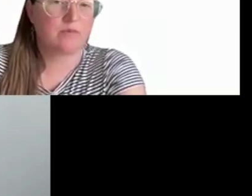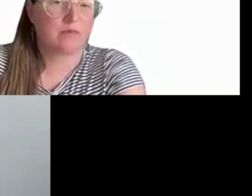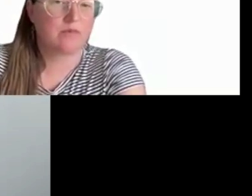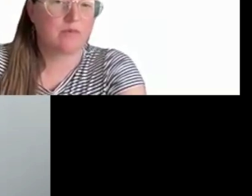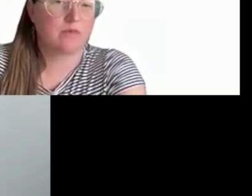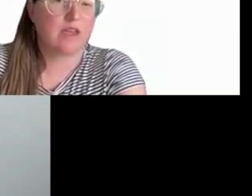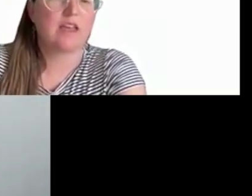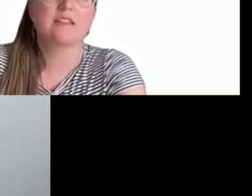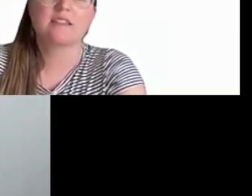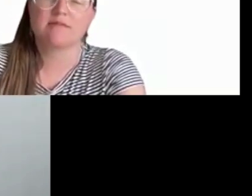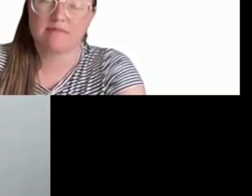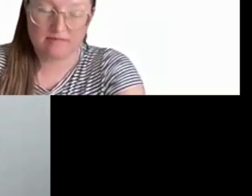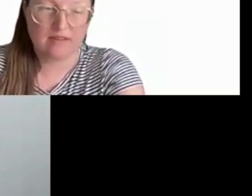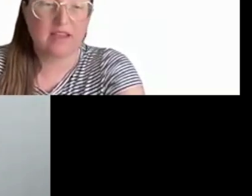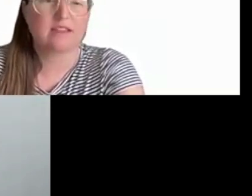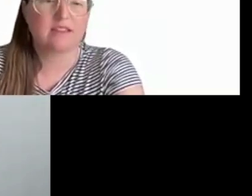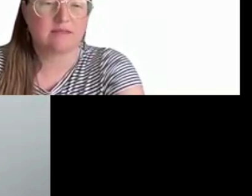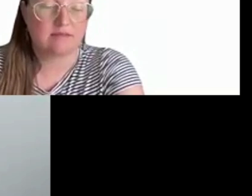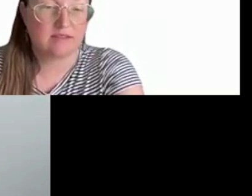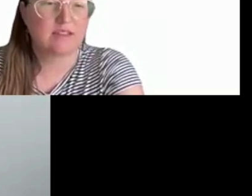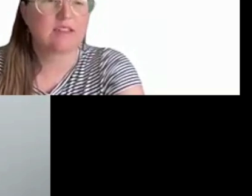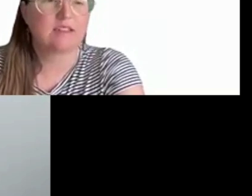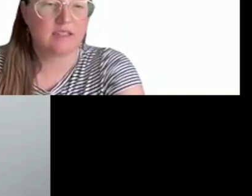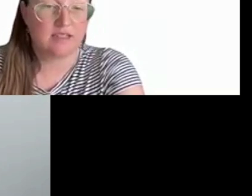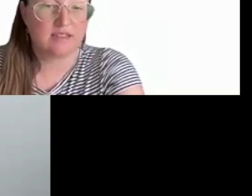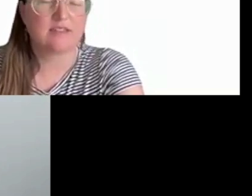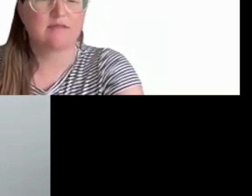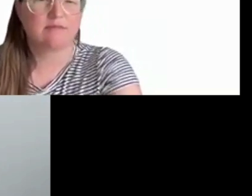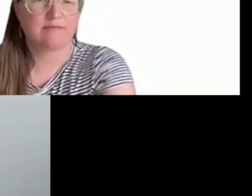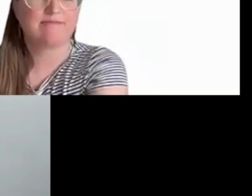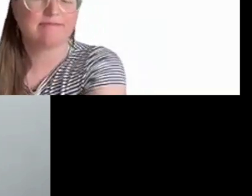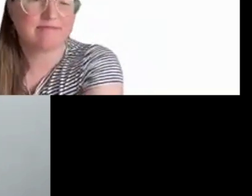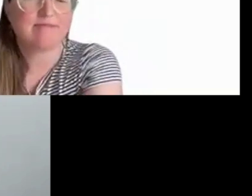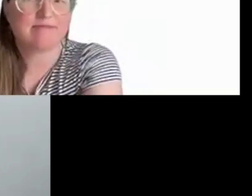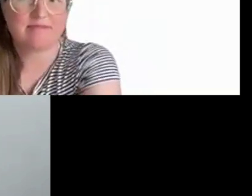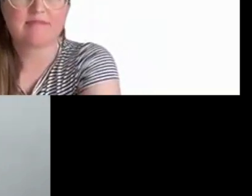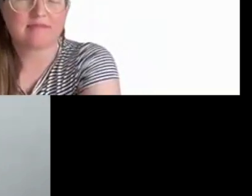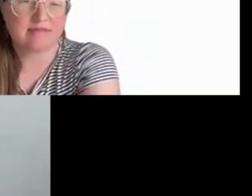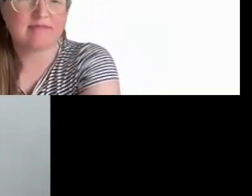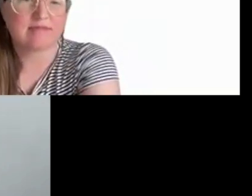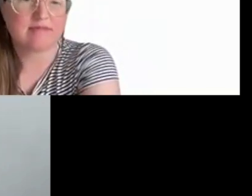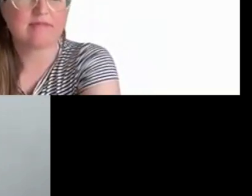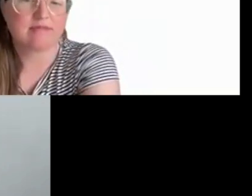crisis happens, and it's okay. It's okay that it happens. It's okay that it happens to me. It's okay